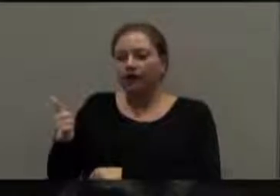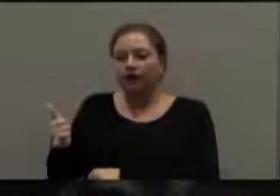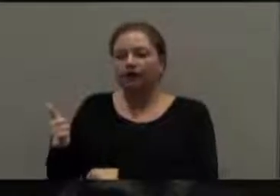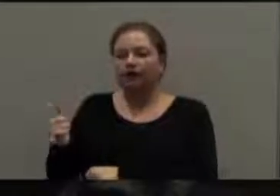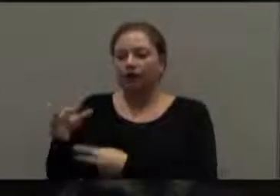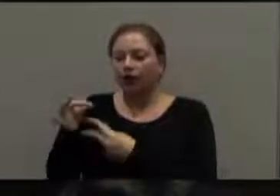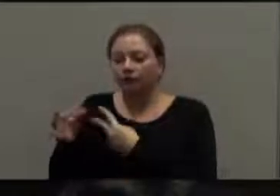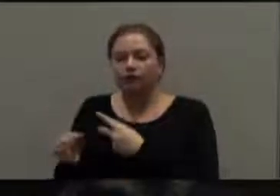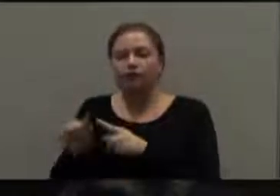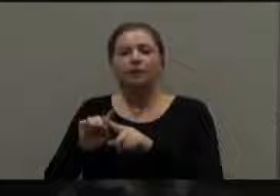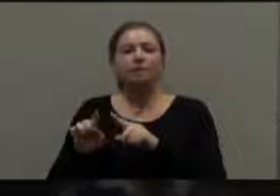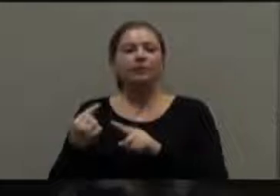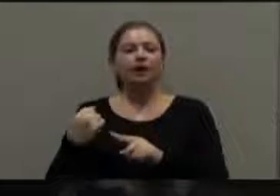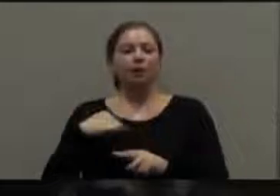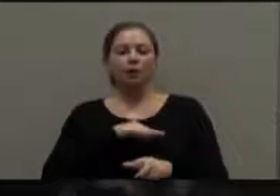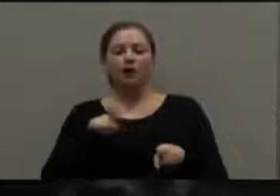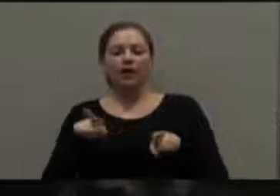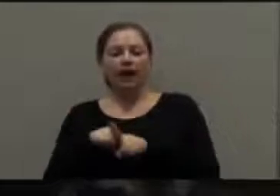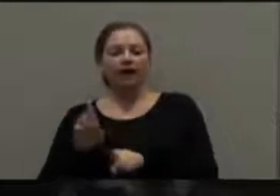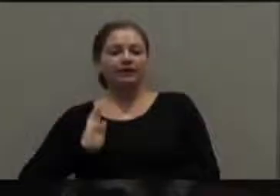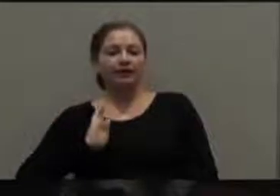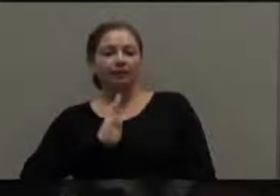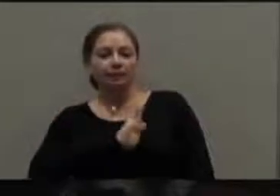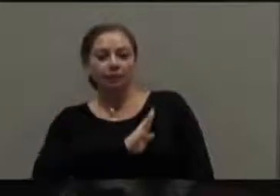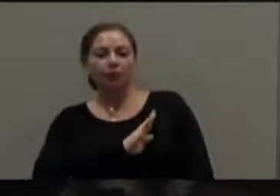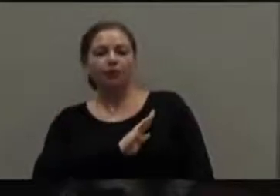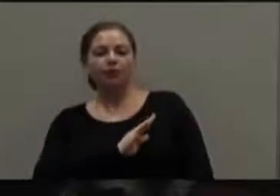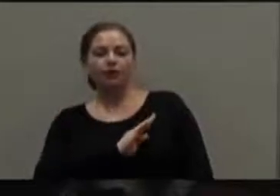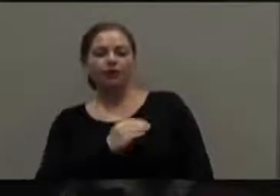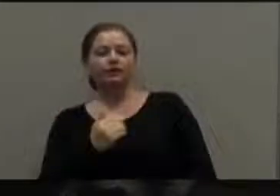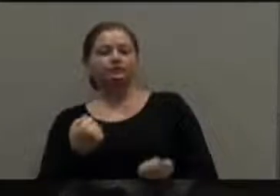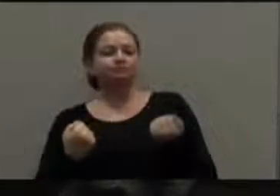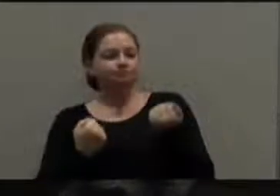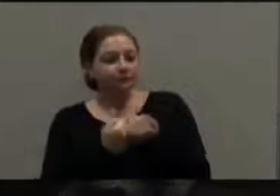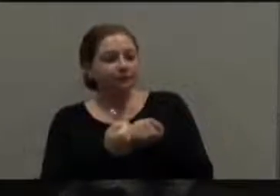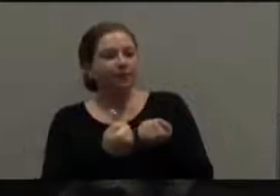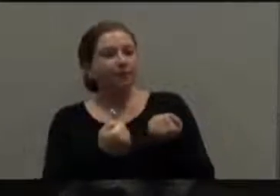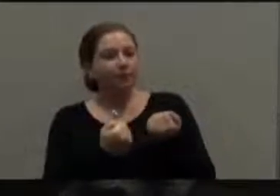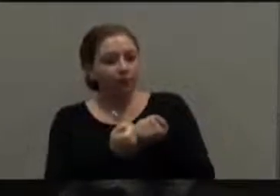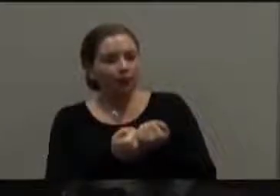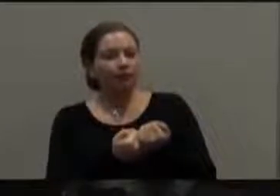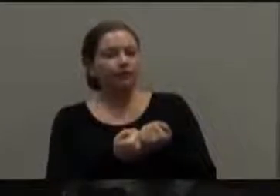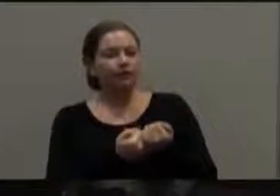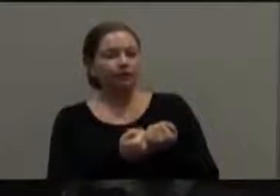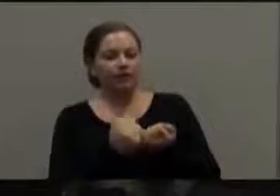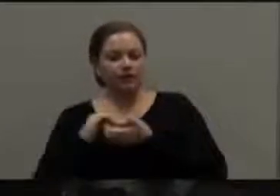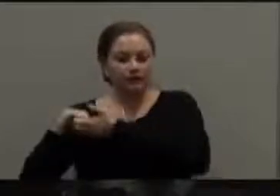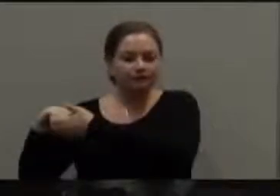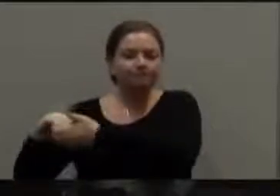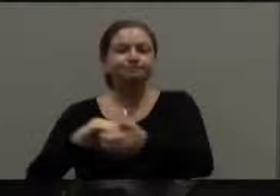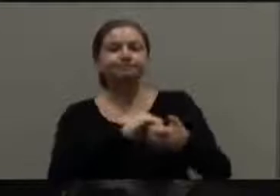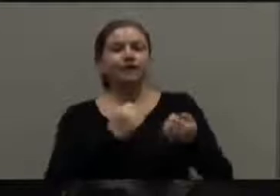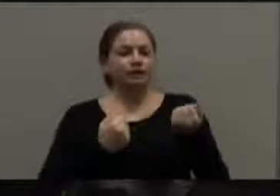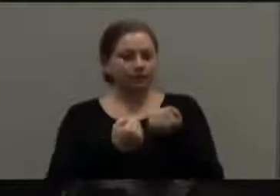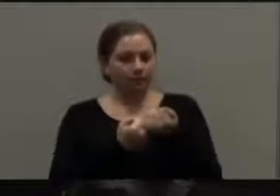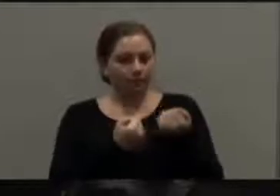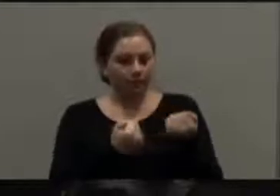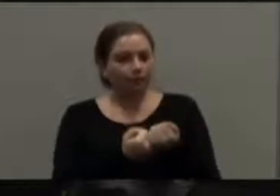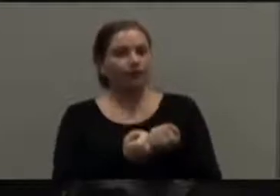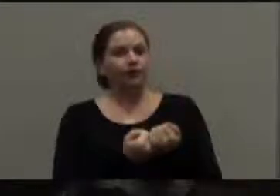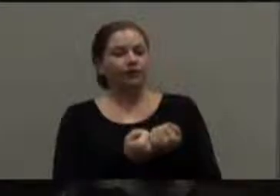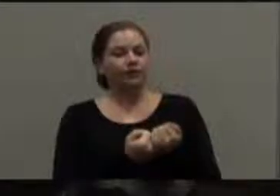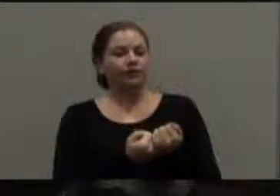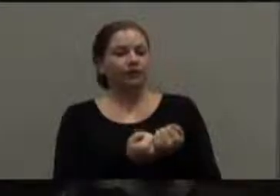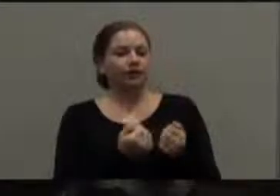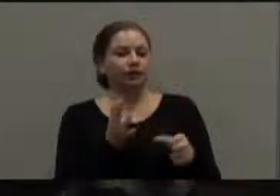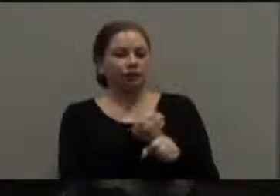as a board, behind the person that the majority voted for. So that's how I am taking Mr. Watson's, and I mean, you might see it